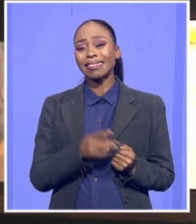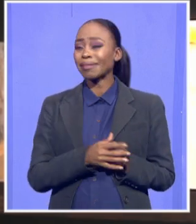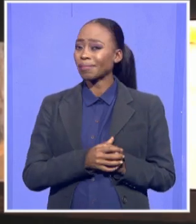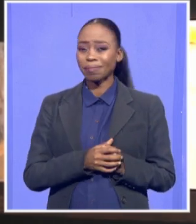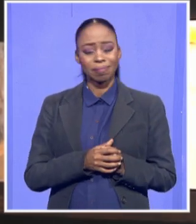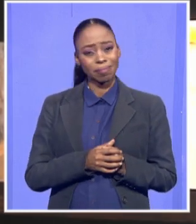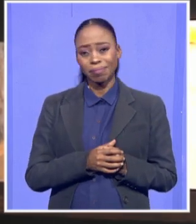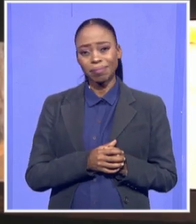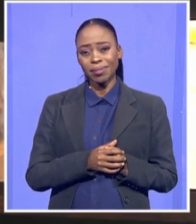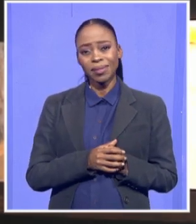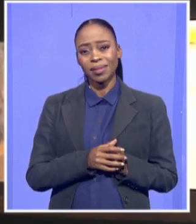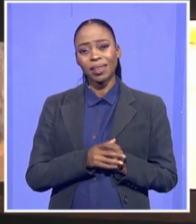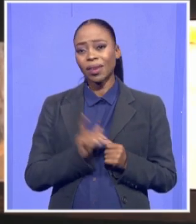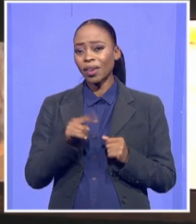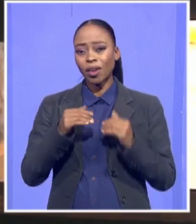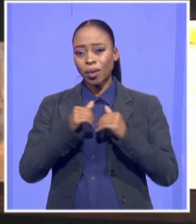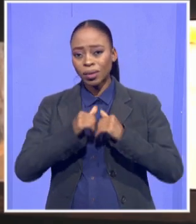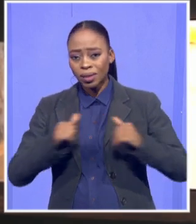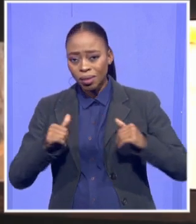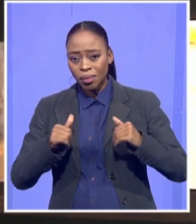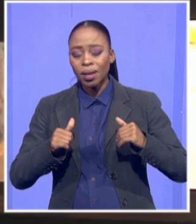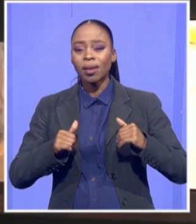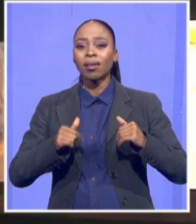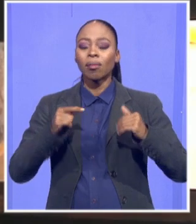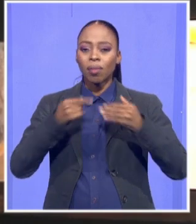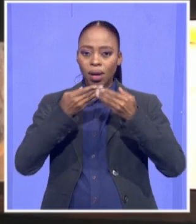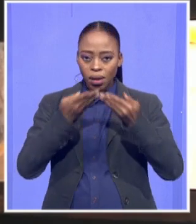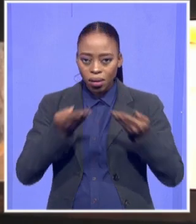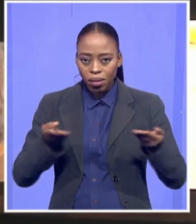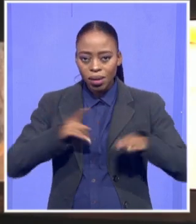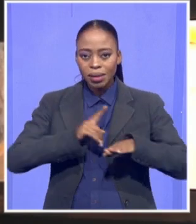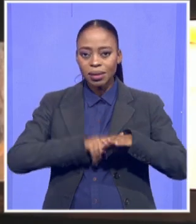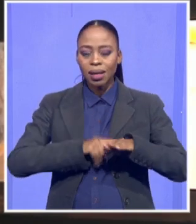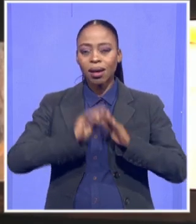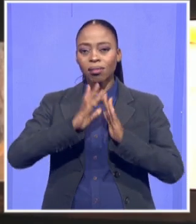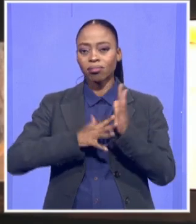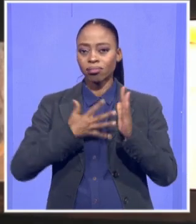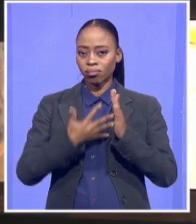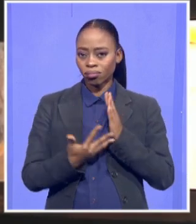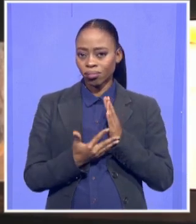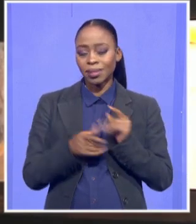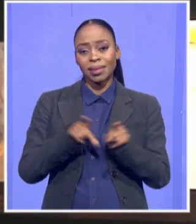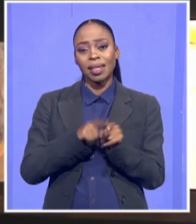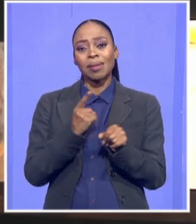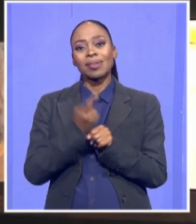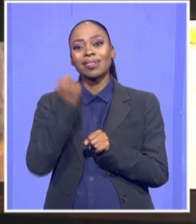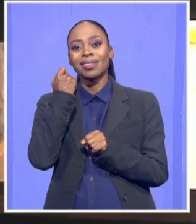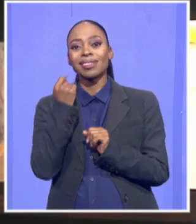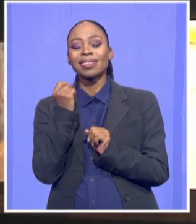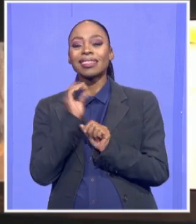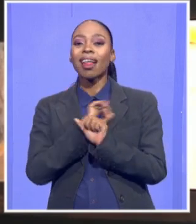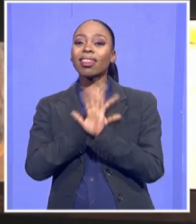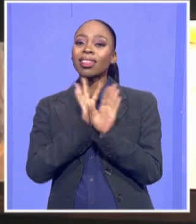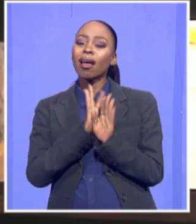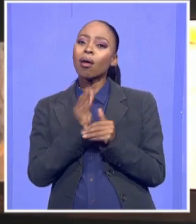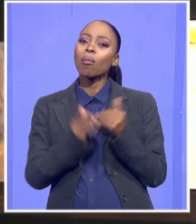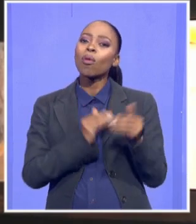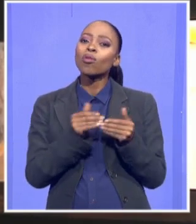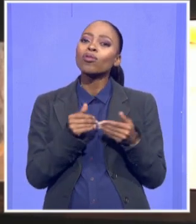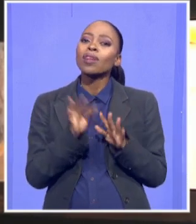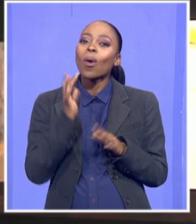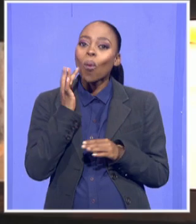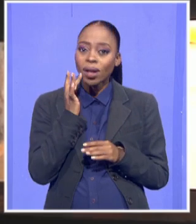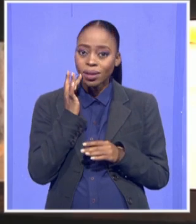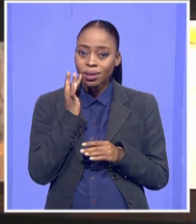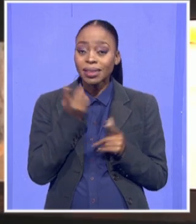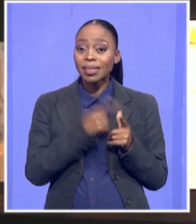look at those events in isolation, you need to look at the entire timeline and get an understanding of when that process of suspension started, and if you